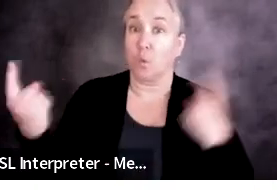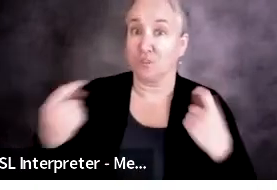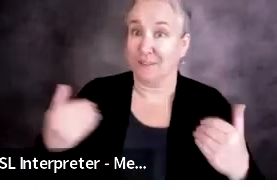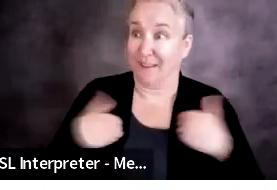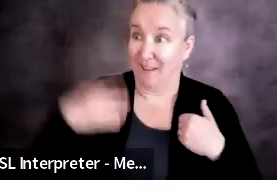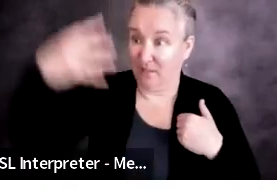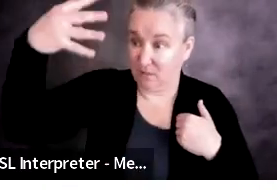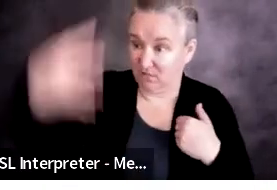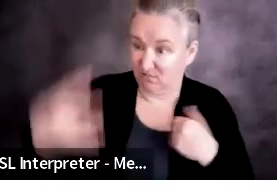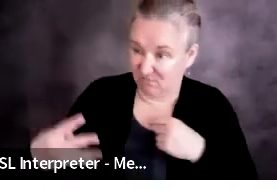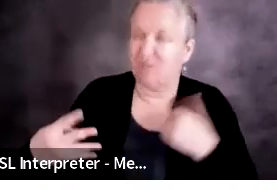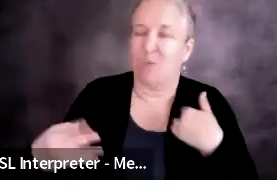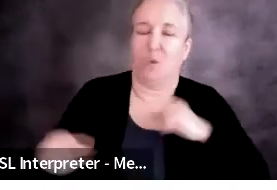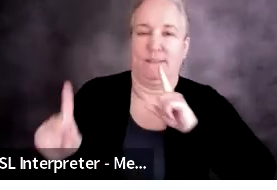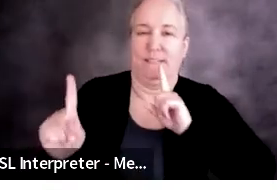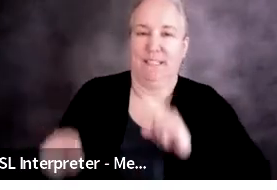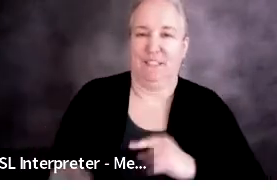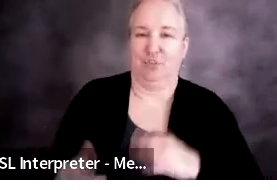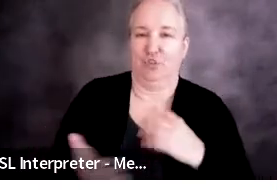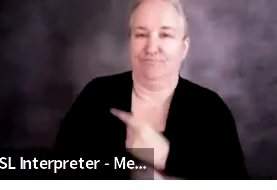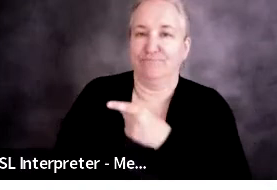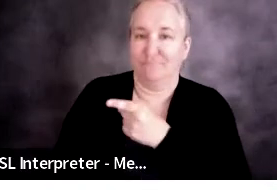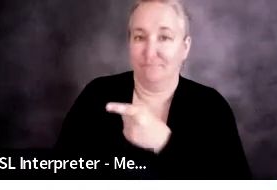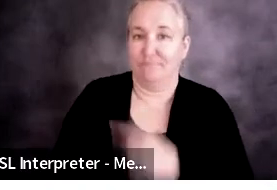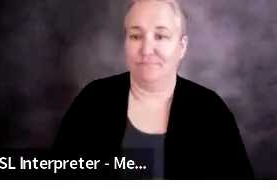came through on the chat.